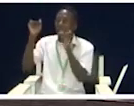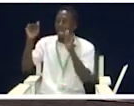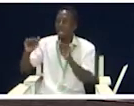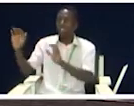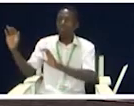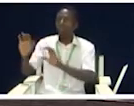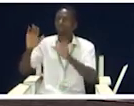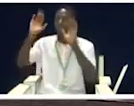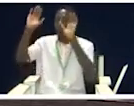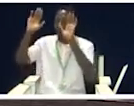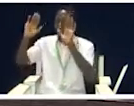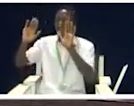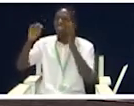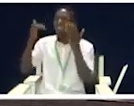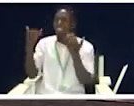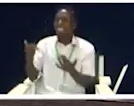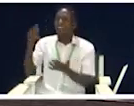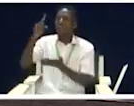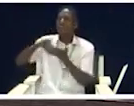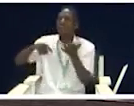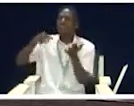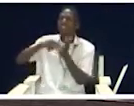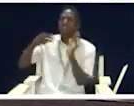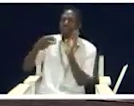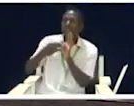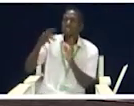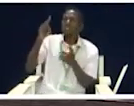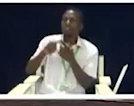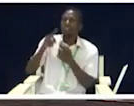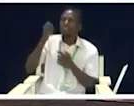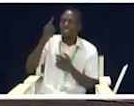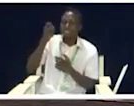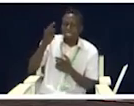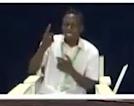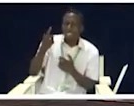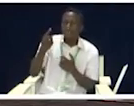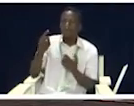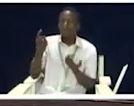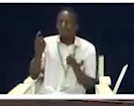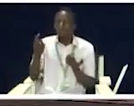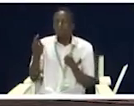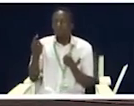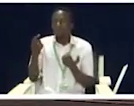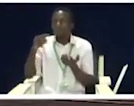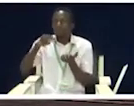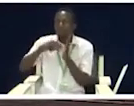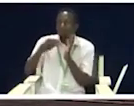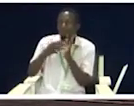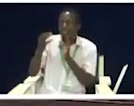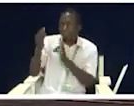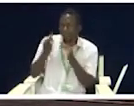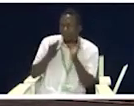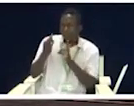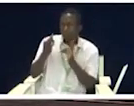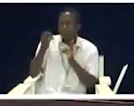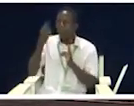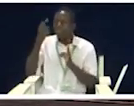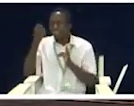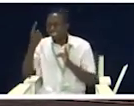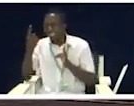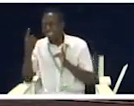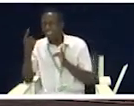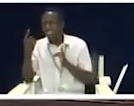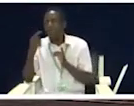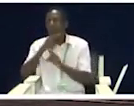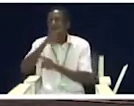to understand? In simple terms, we can say we understand something when we